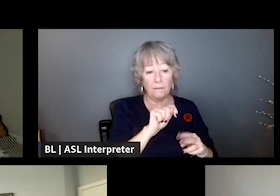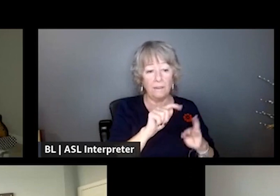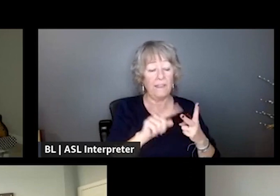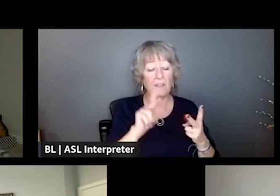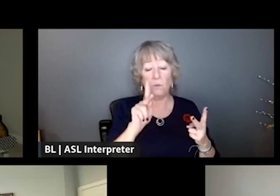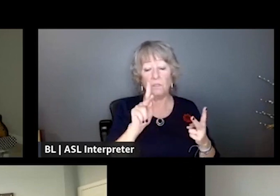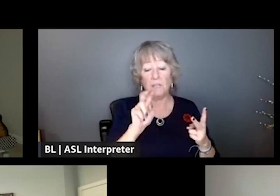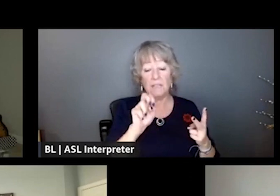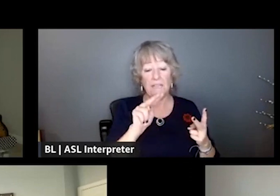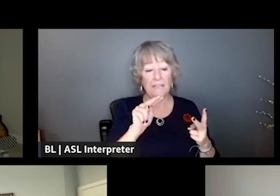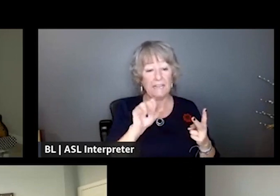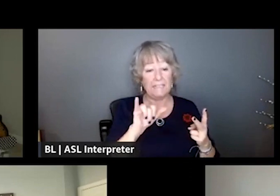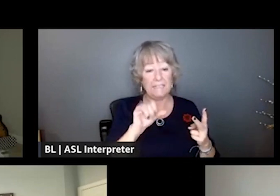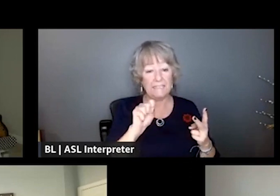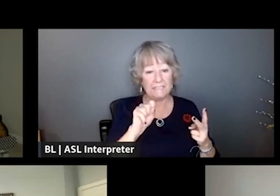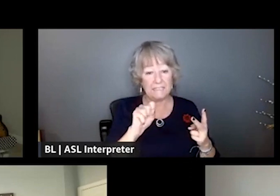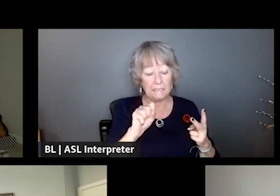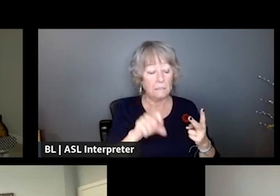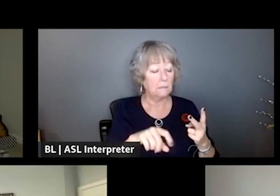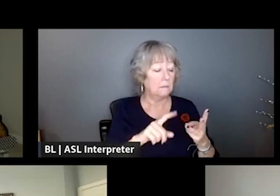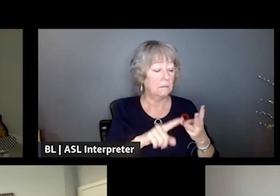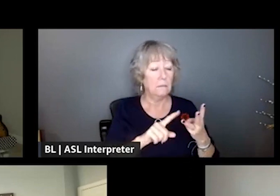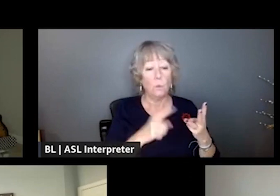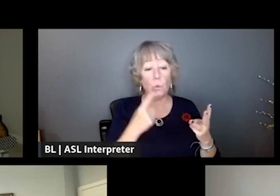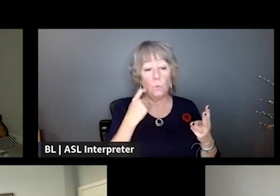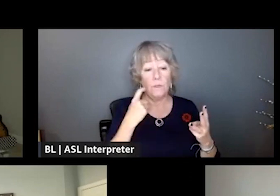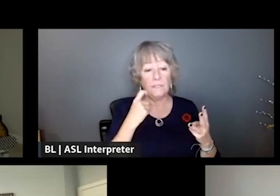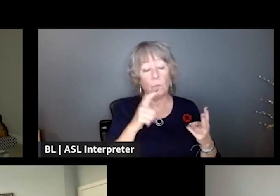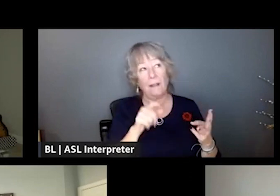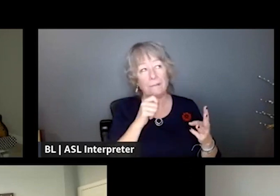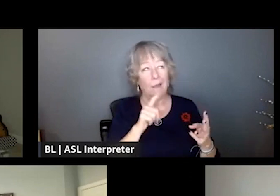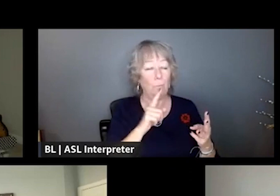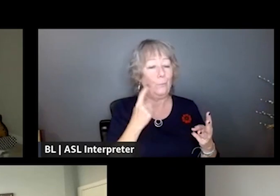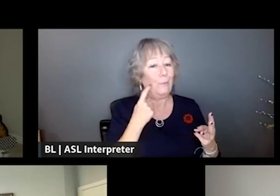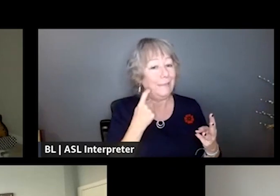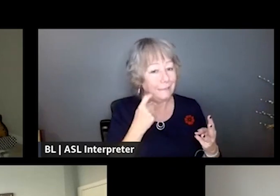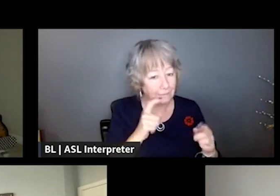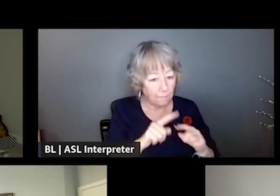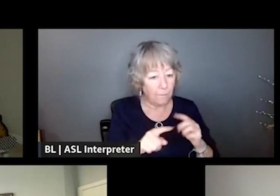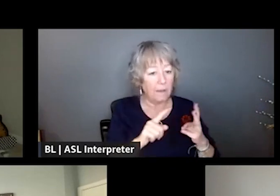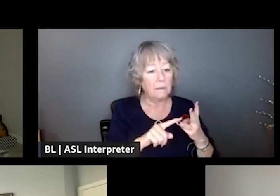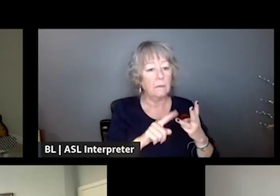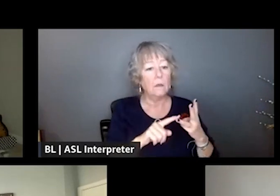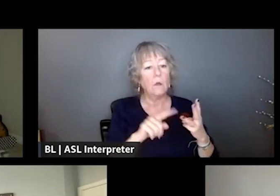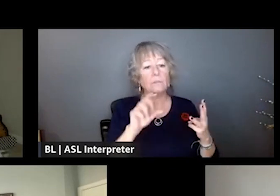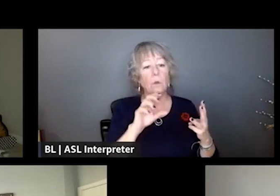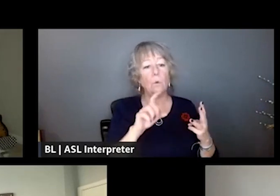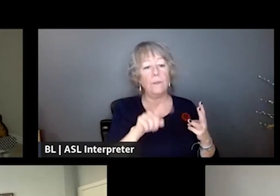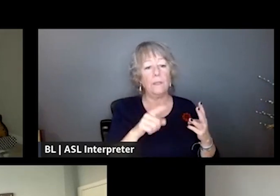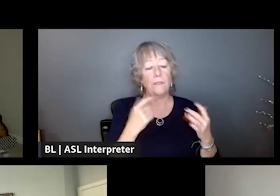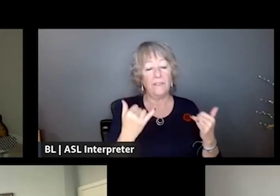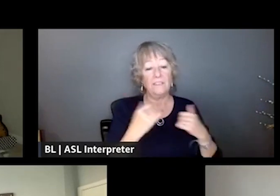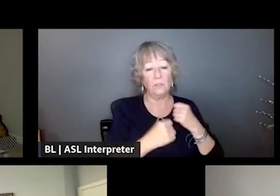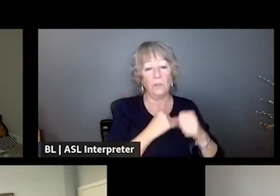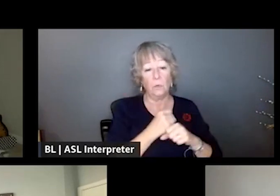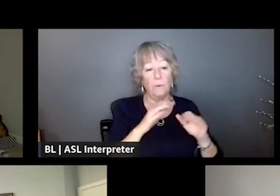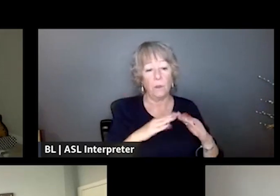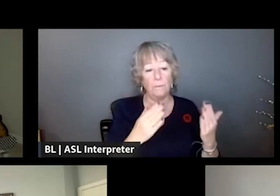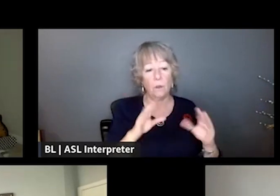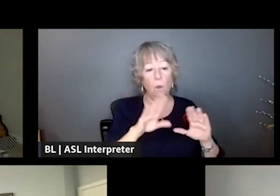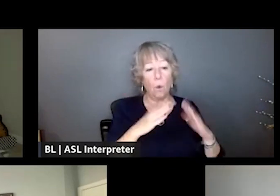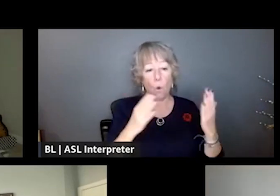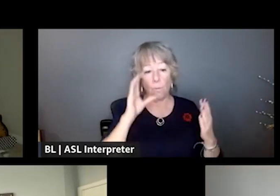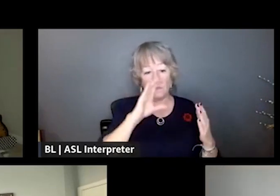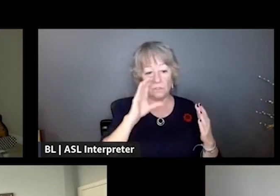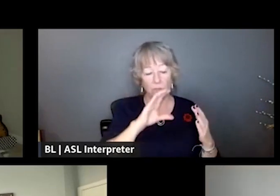Kinesis. And of course, we recently, well, not so recent, but this year, we also released Opensearch